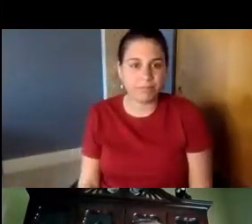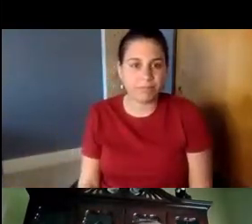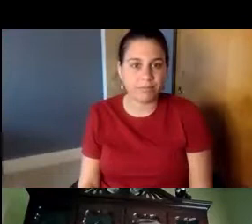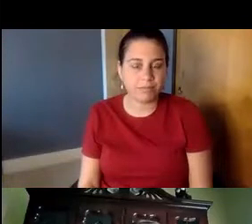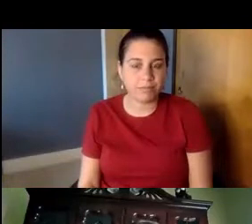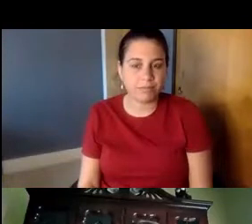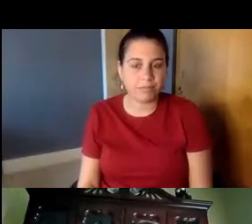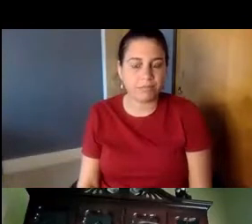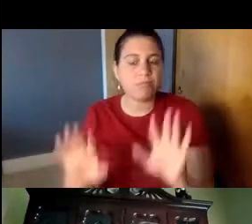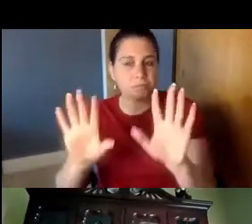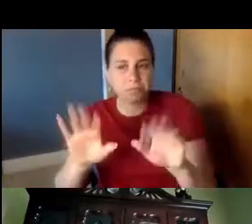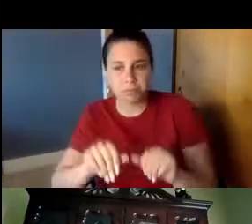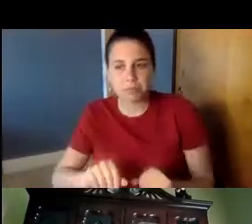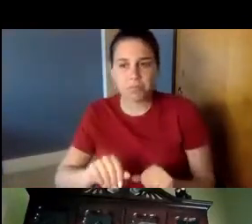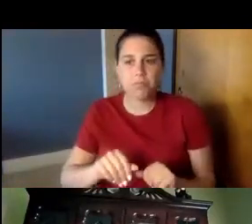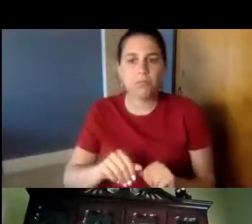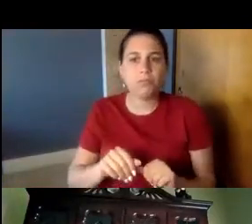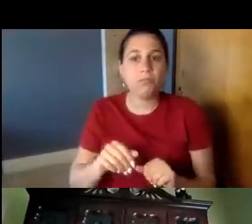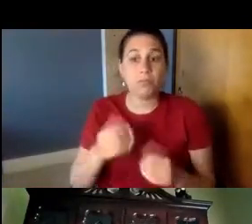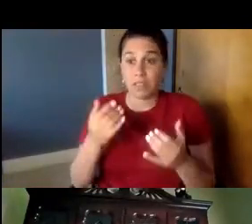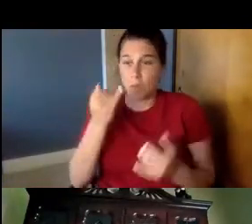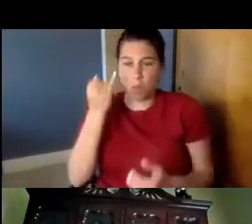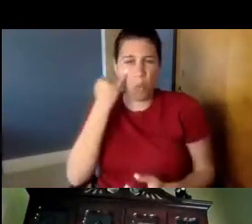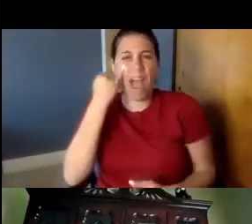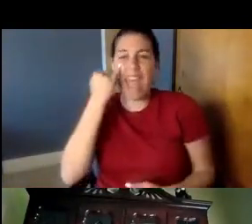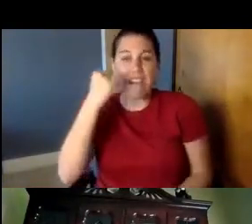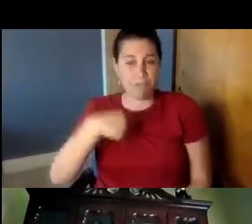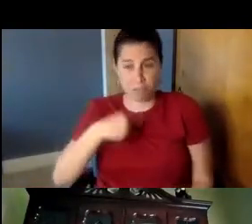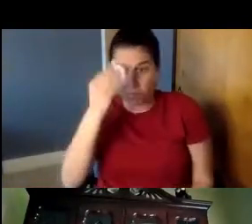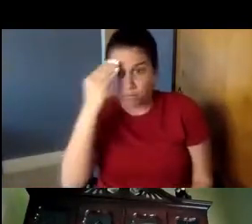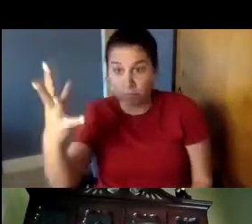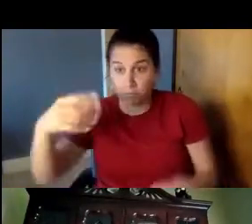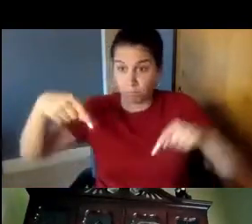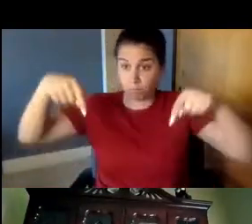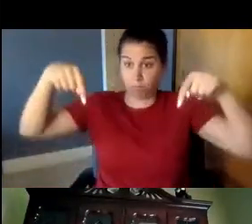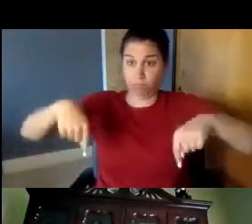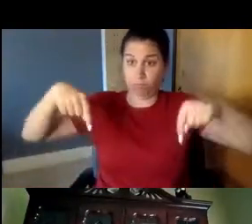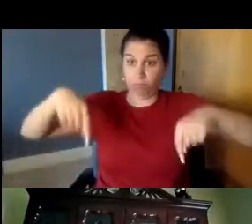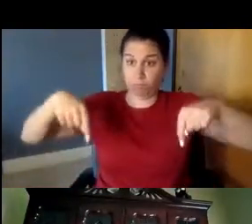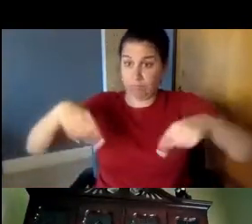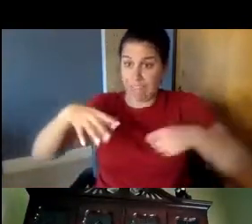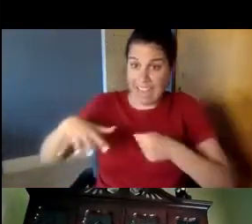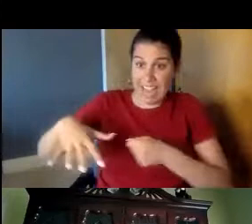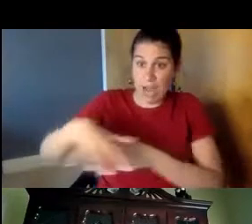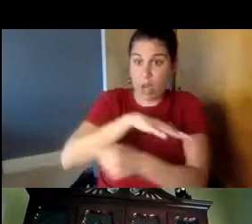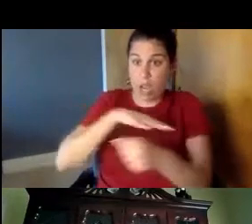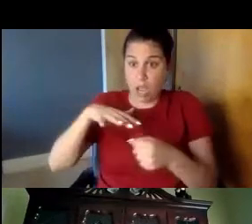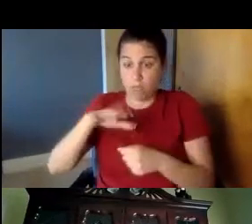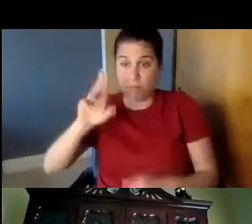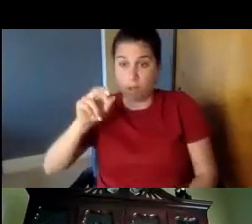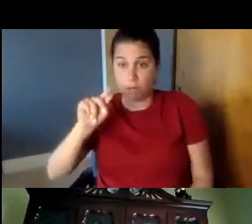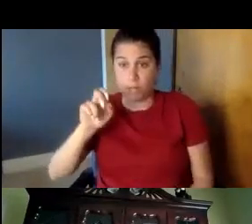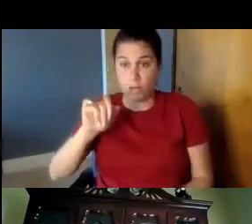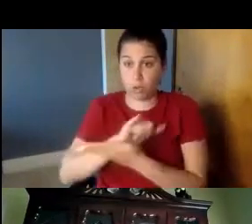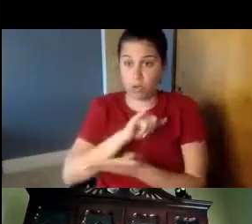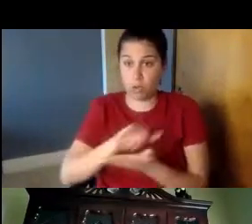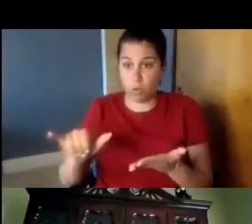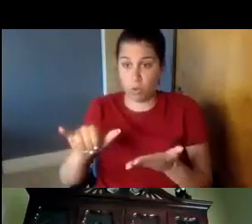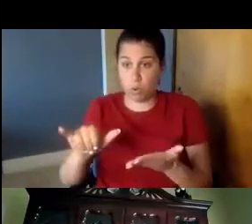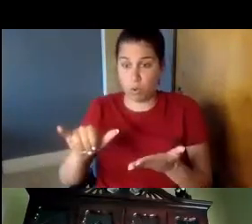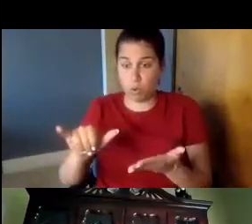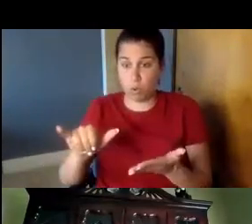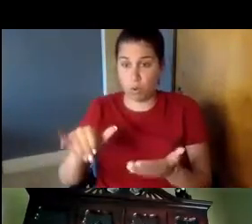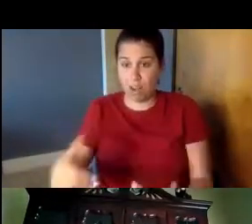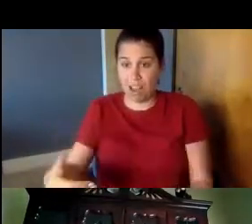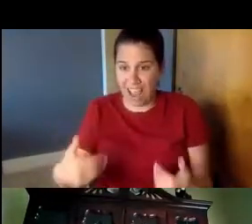What if I told you that the area we sit in right now, the Wilmot Catchment area, this region, upstate New York, has an